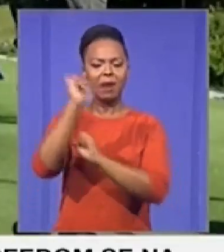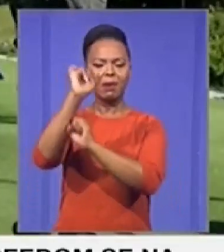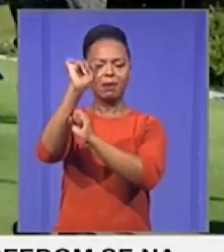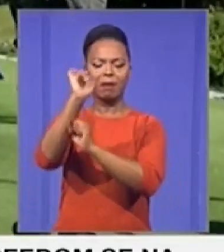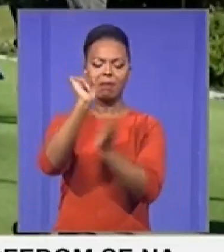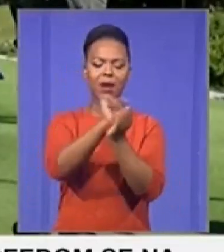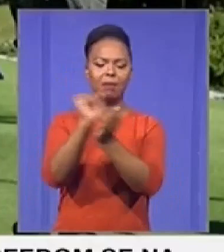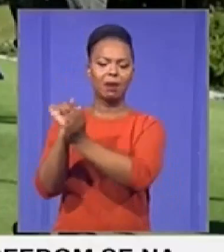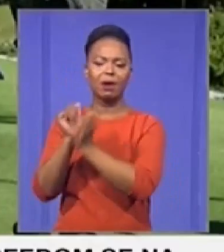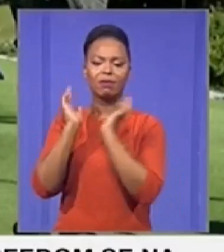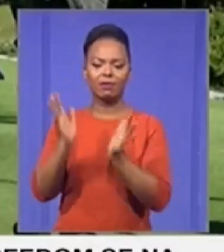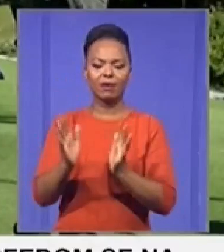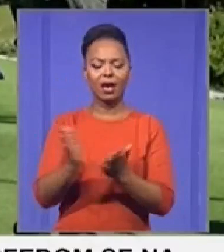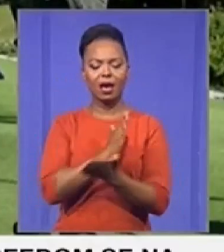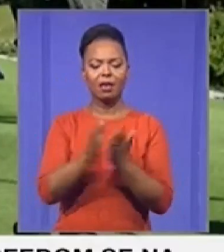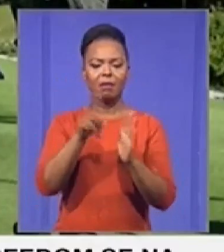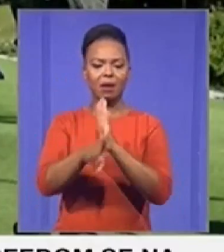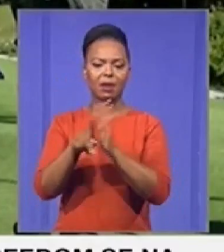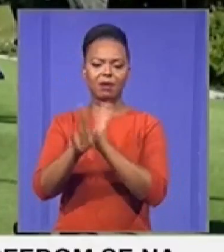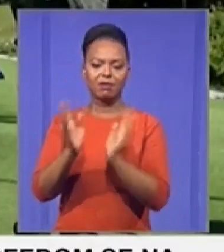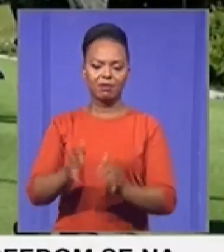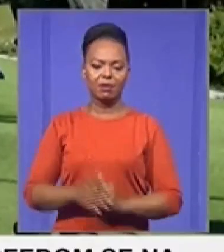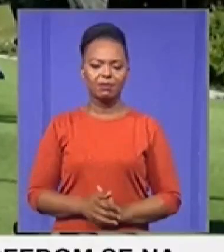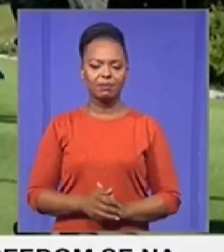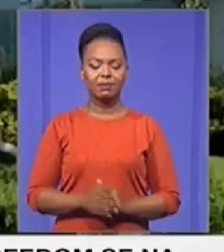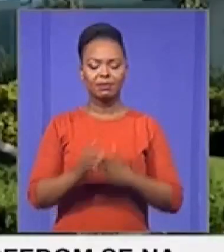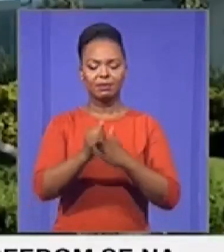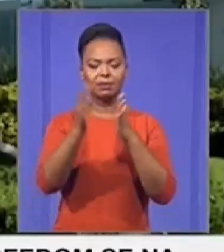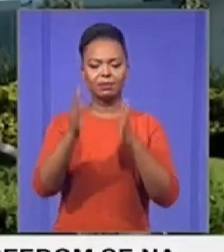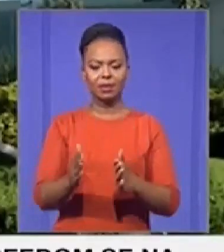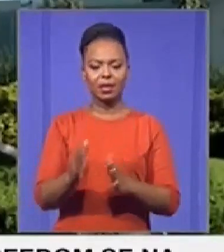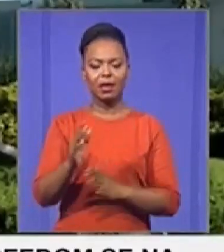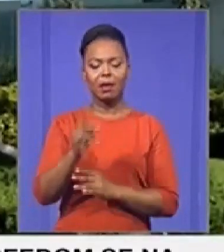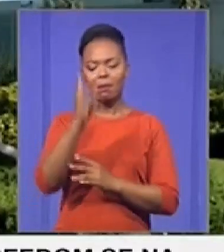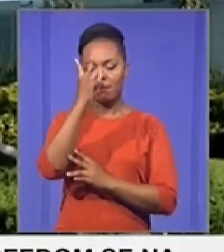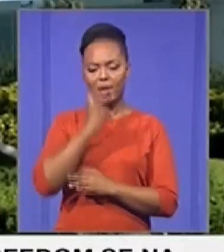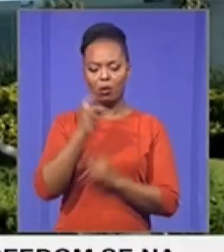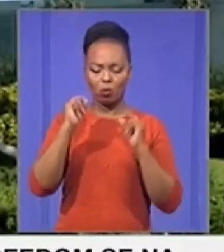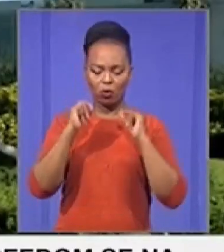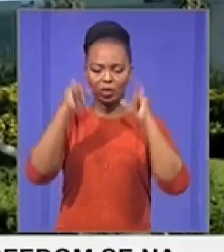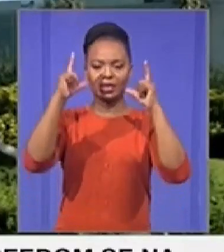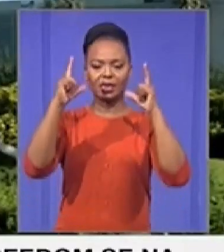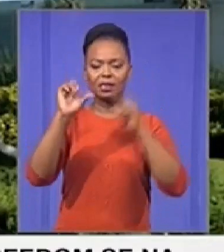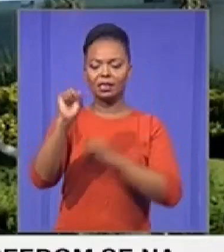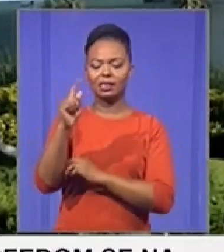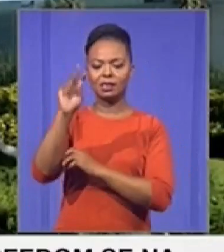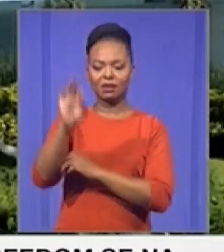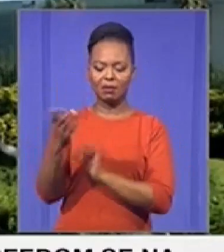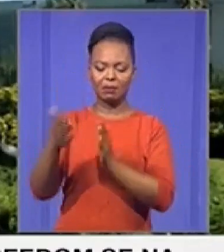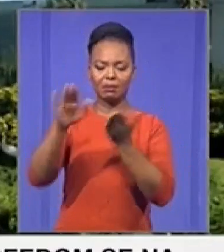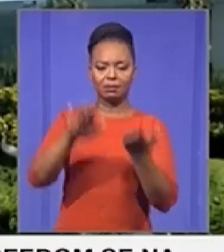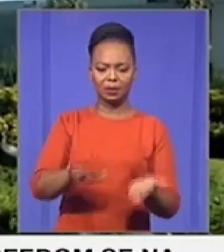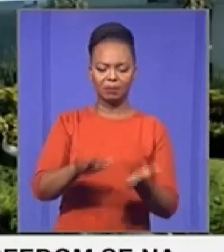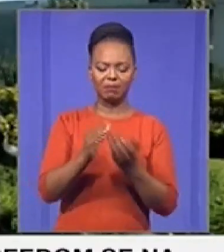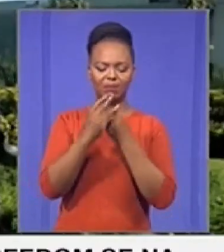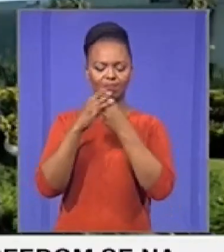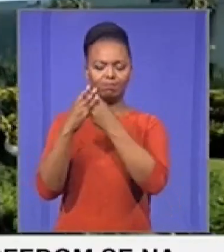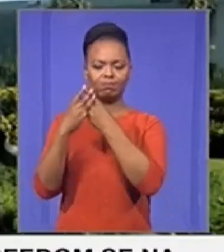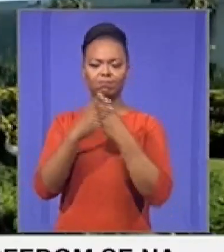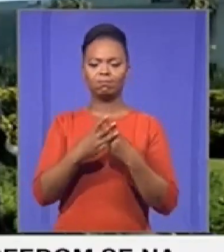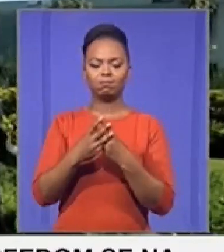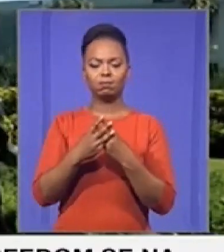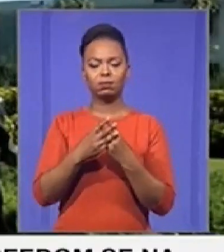tjhankaneng, ha ba bang ba ile ba bolawa. Moetapele wa Black Consciousness Steve Biko o ile a hlokahala a le ditlamong ka